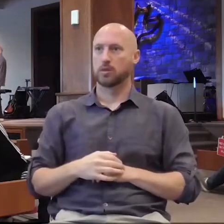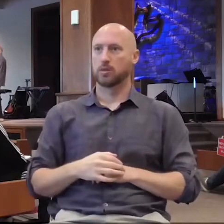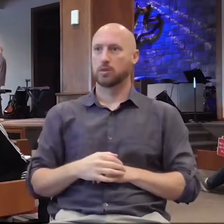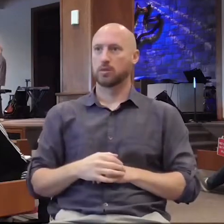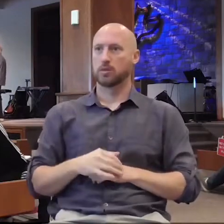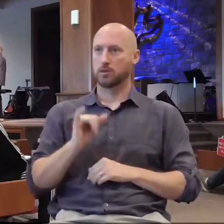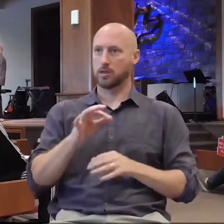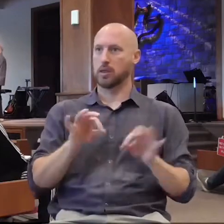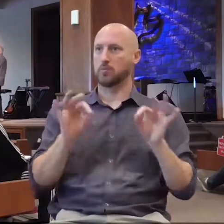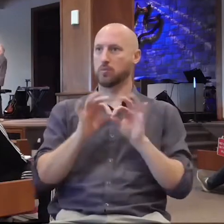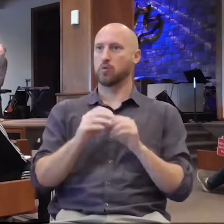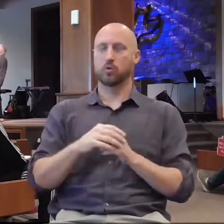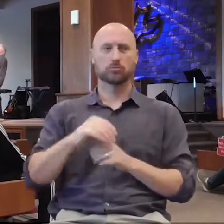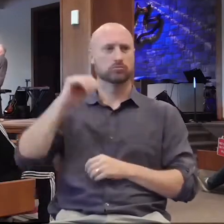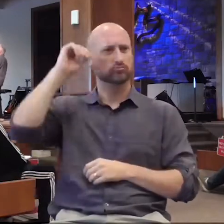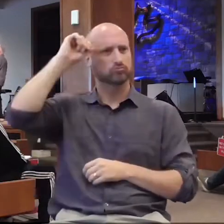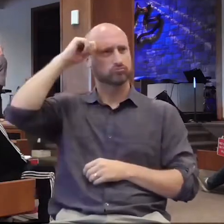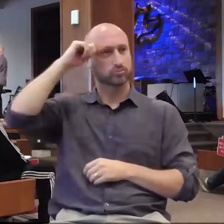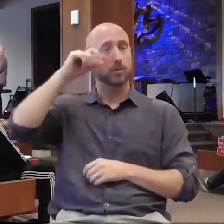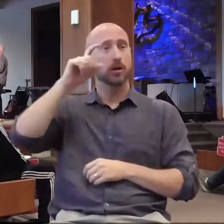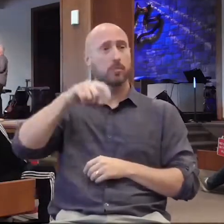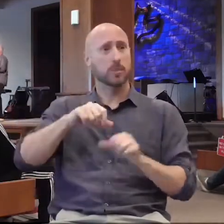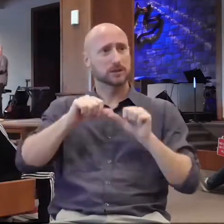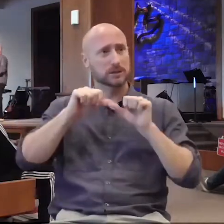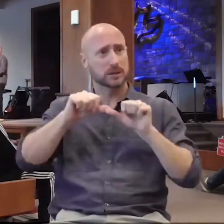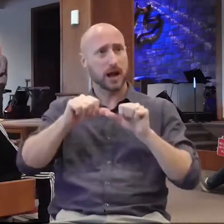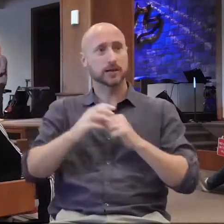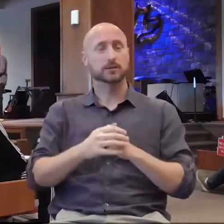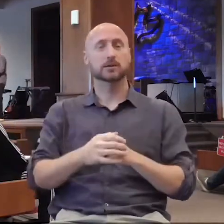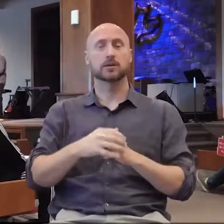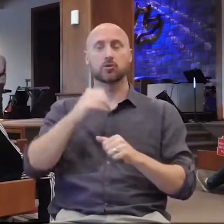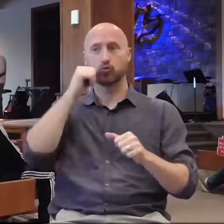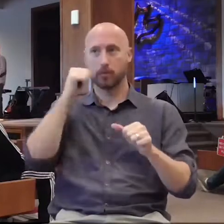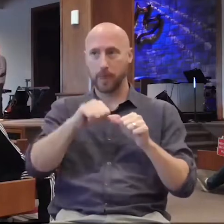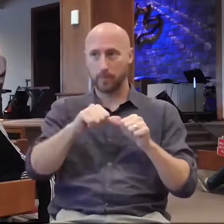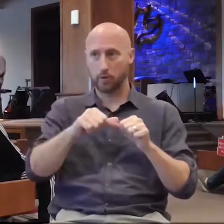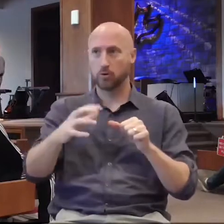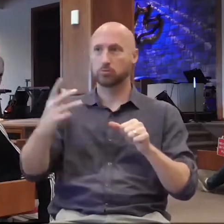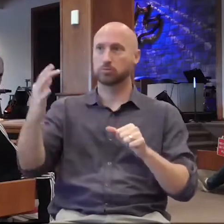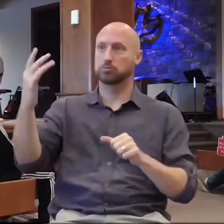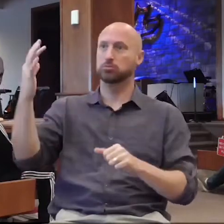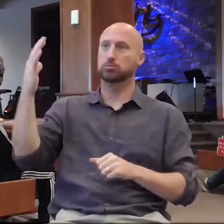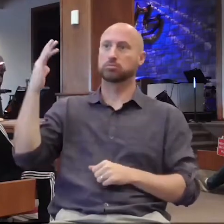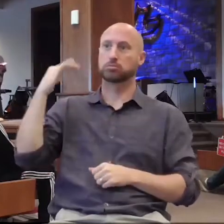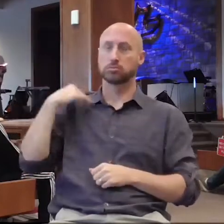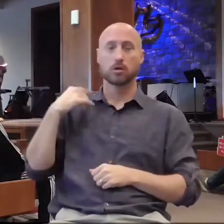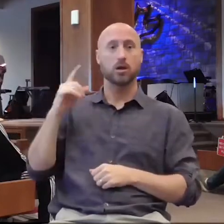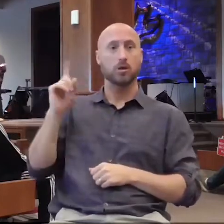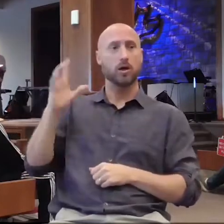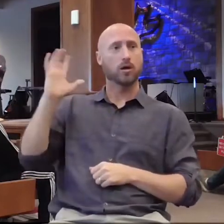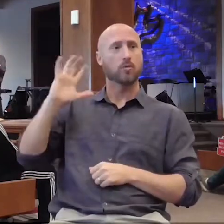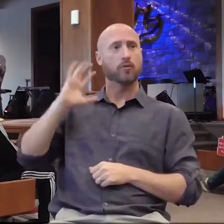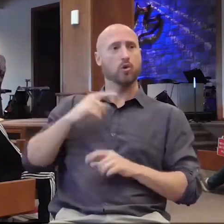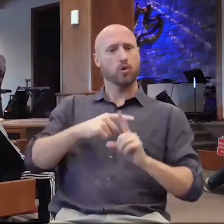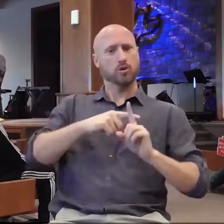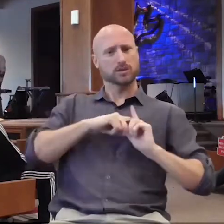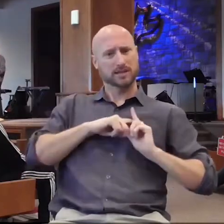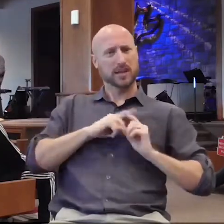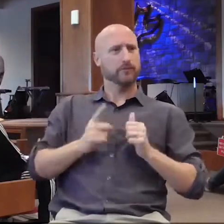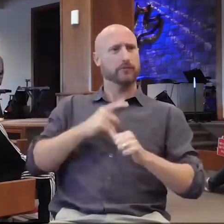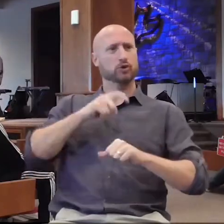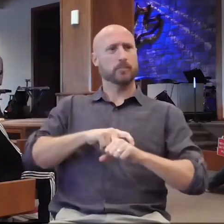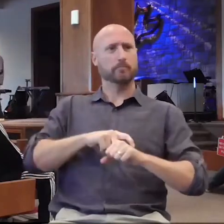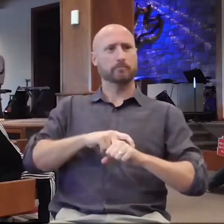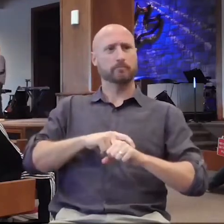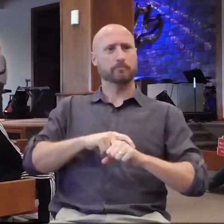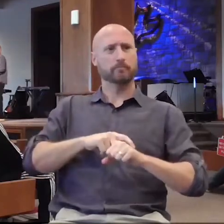He says, remember, you must constantly, therefore, be remembering where you used to be, where you ain't no more, where